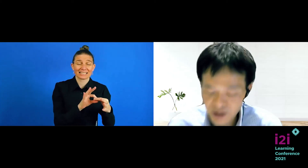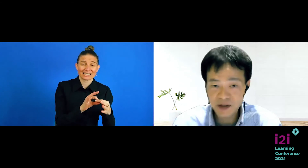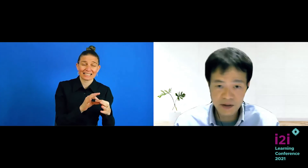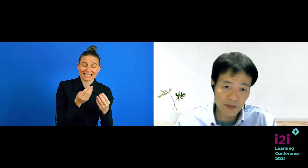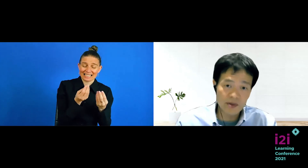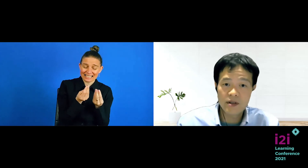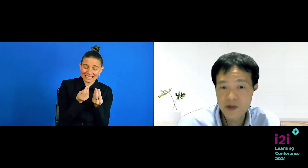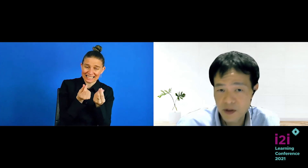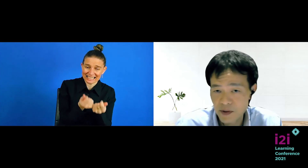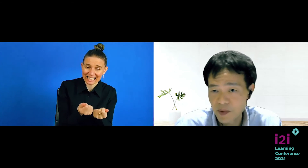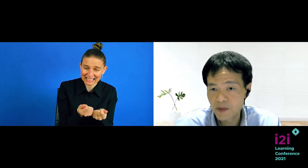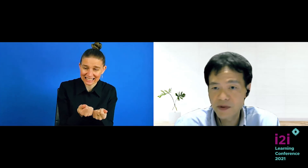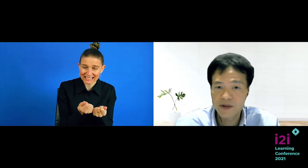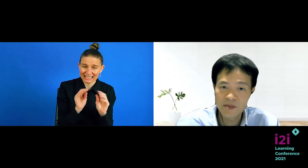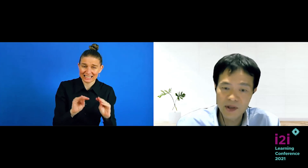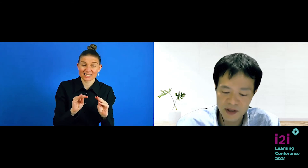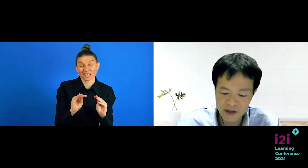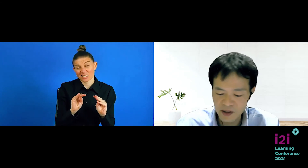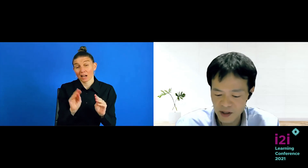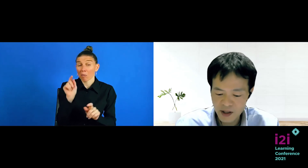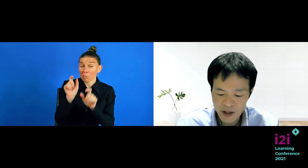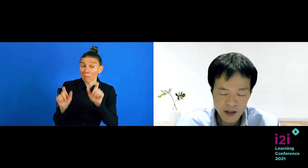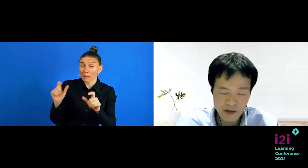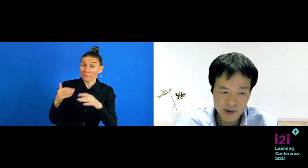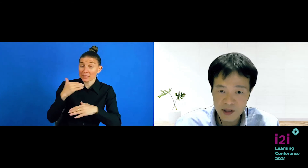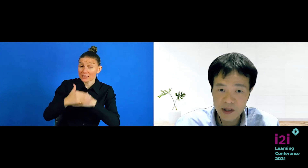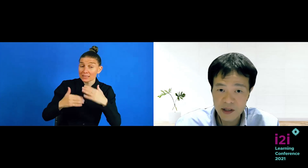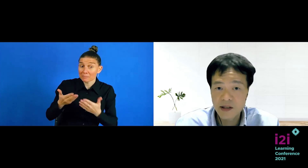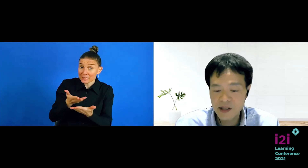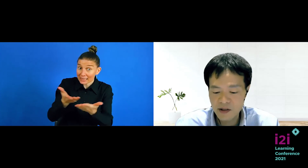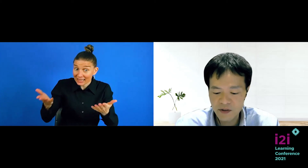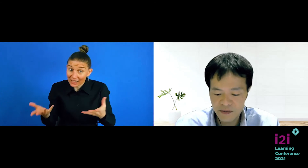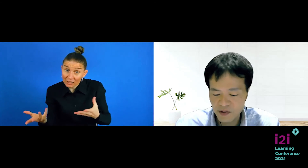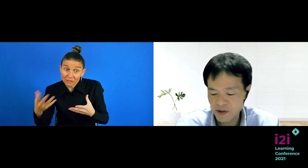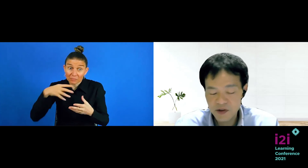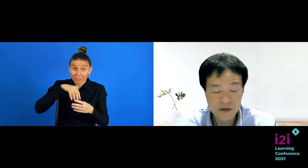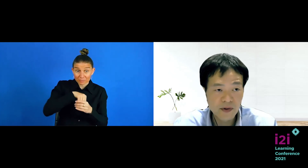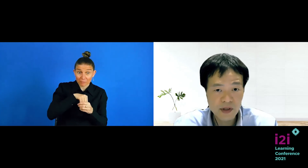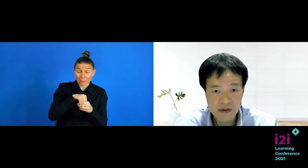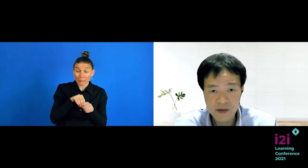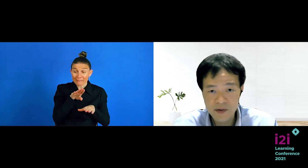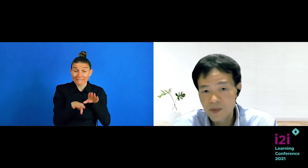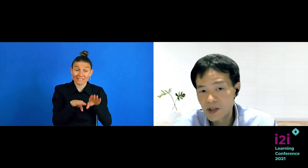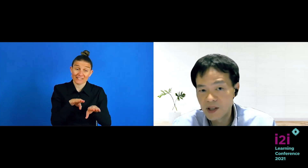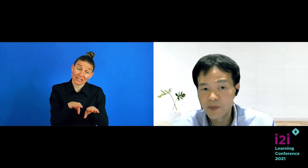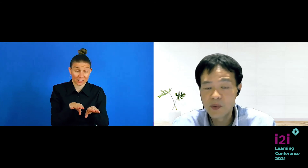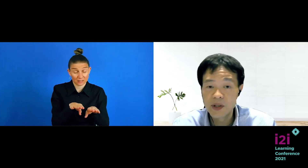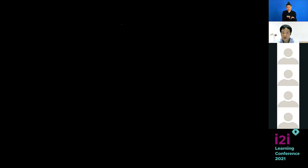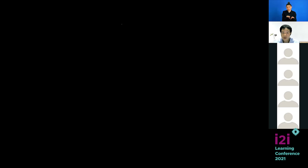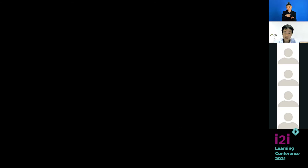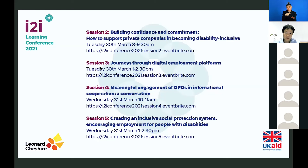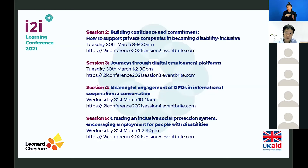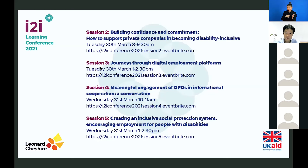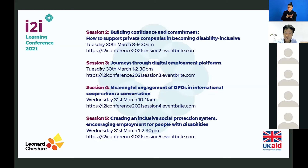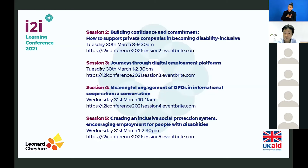ensuring the representation of the people with disabilities in the center of discussion for skills development and employment.